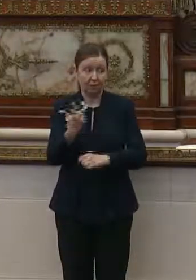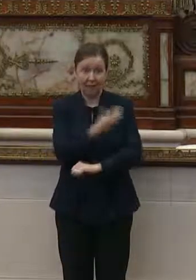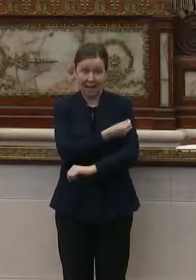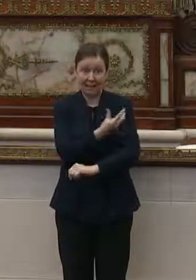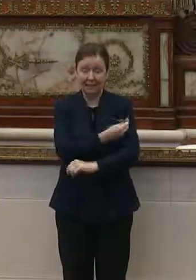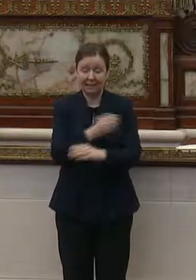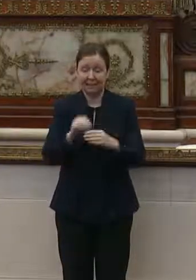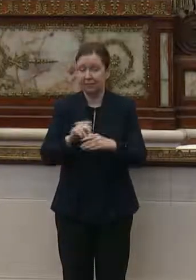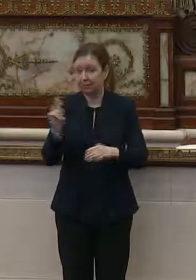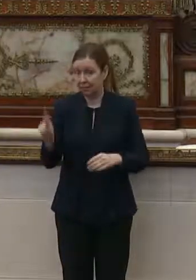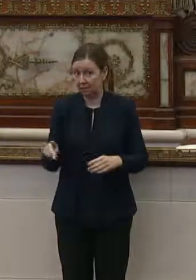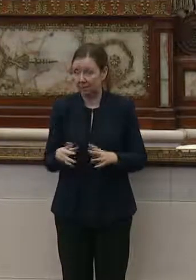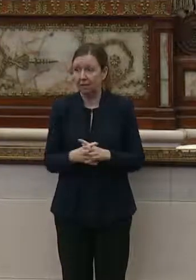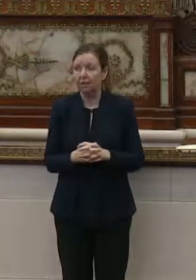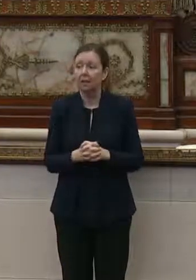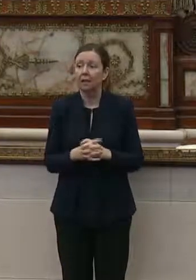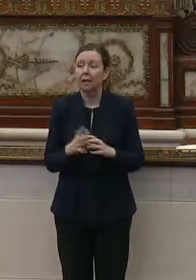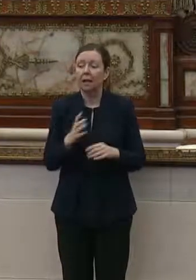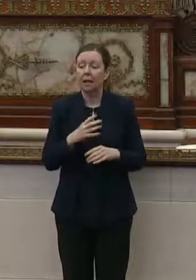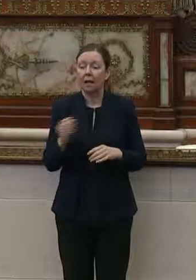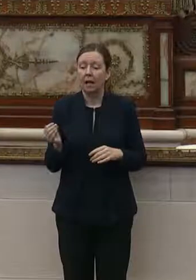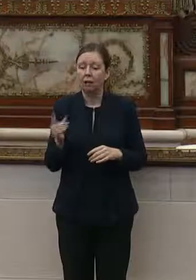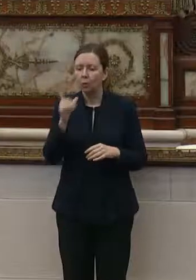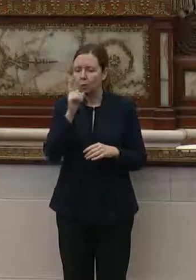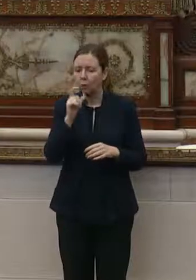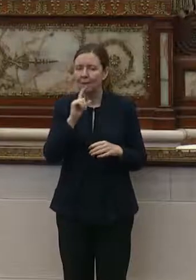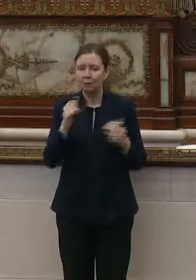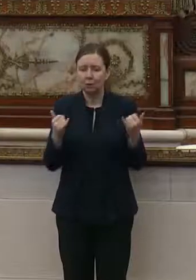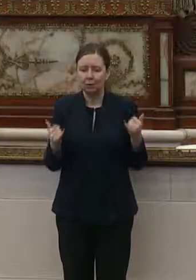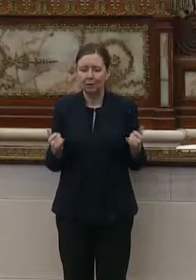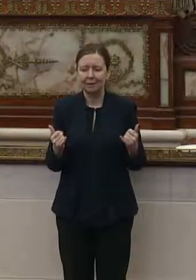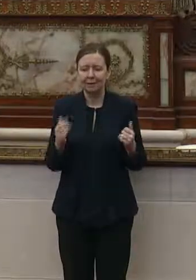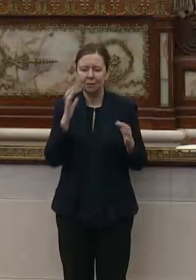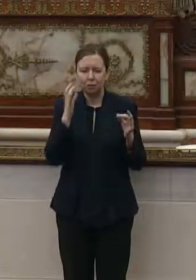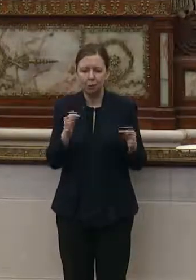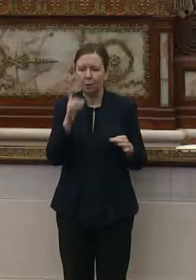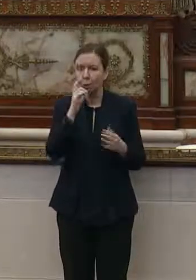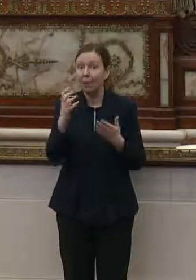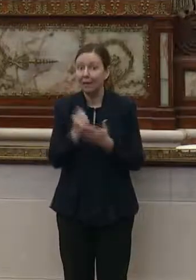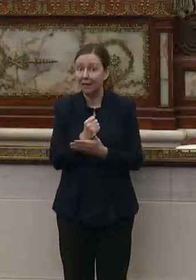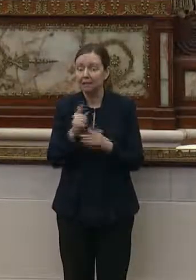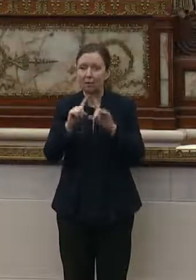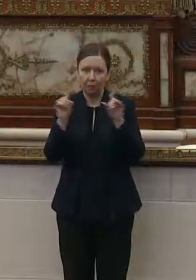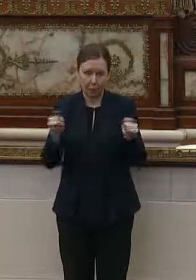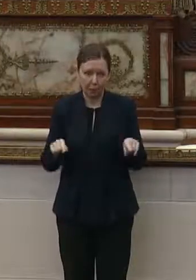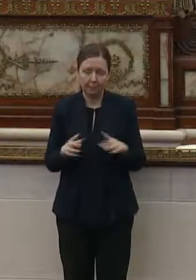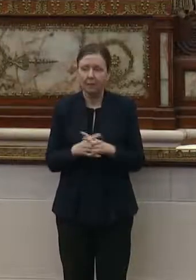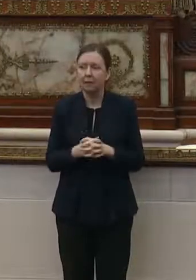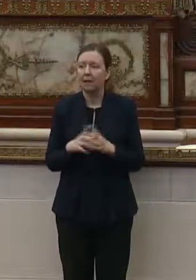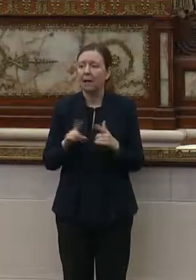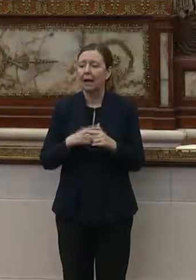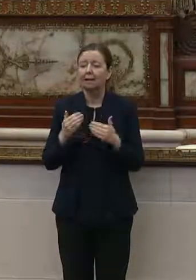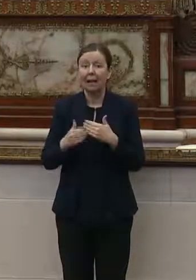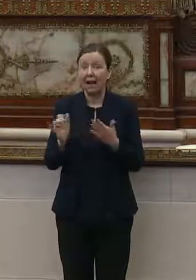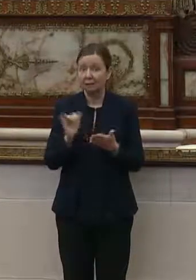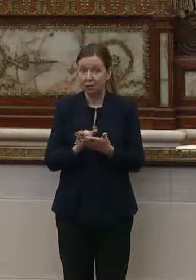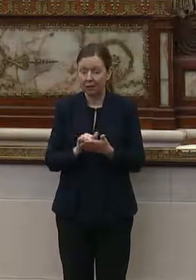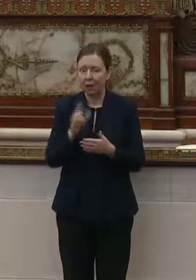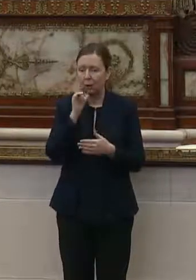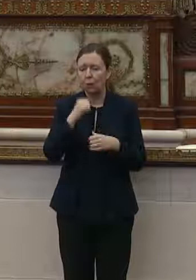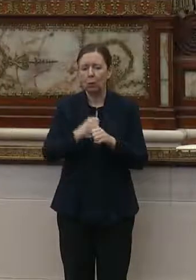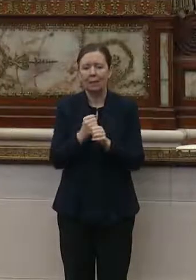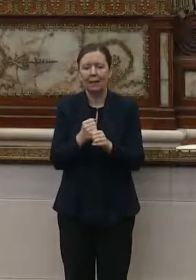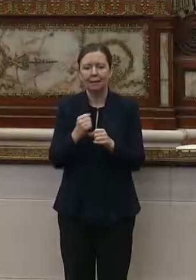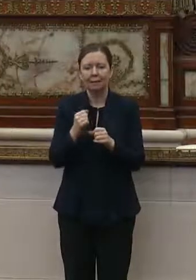in Philadelphia, and who is currently determining who gets the form? And then after that, who makes